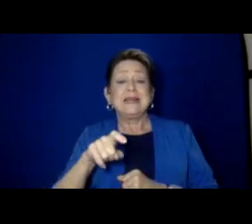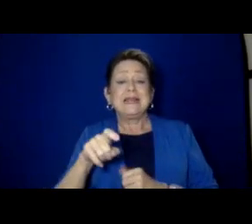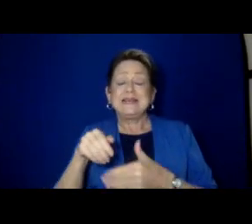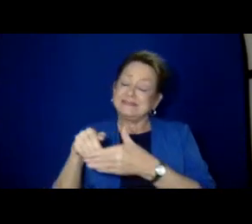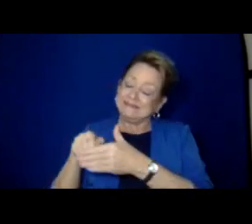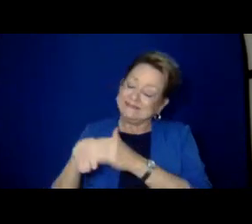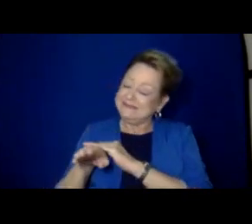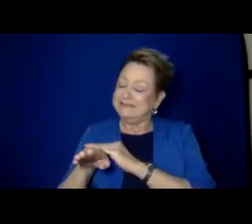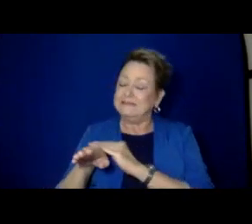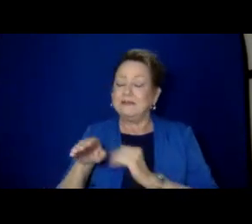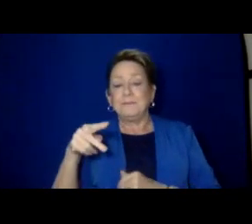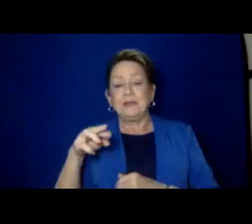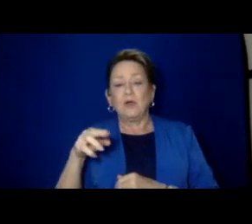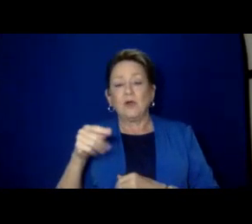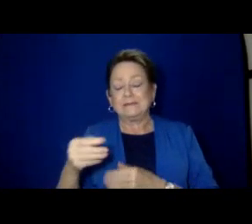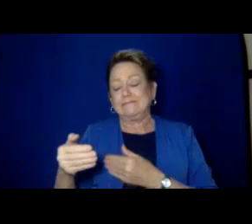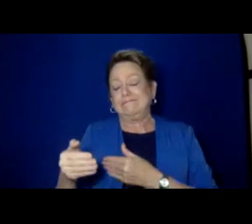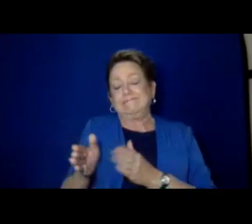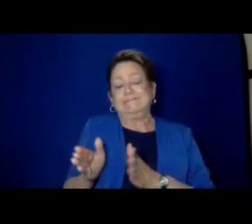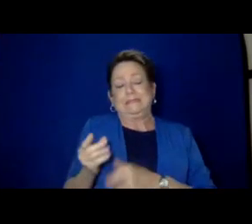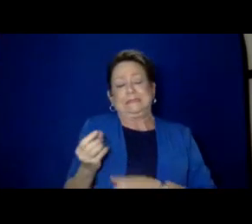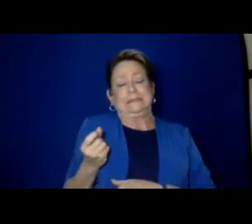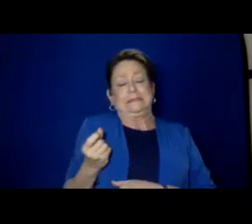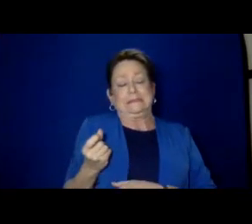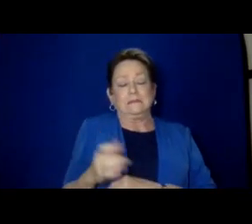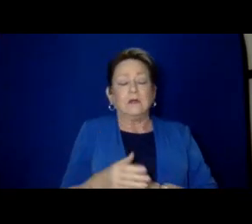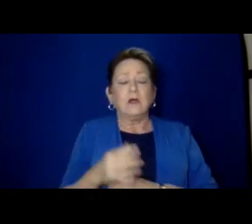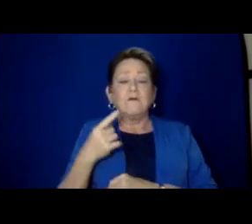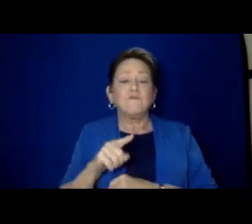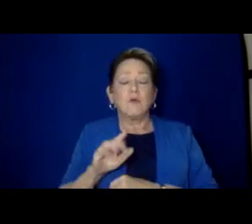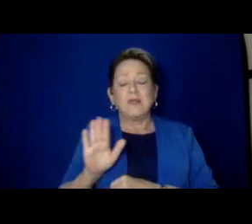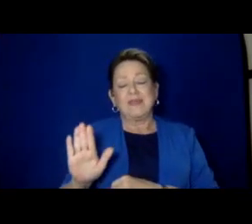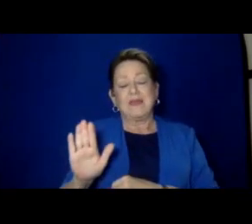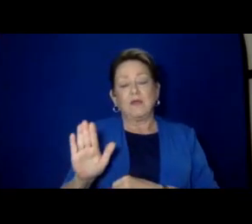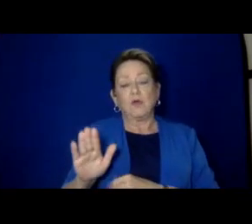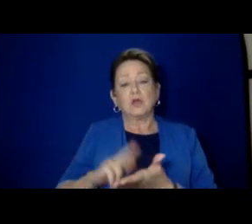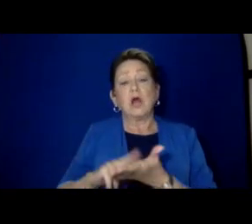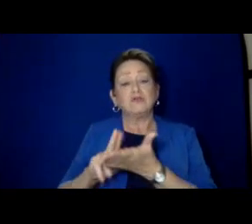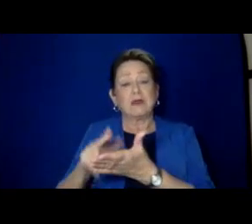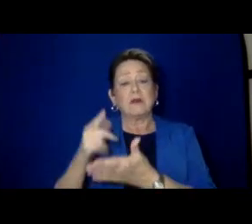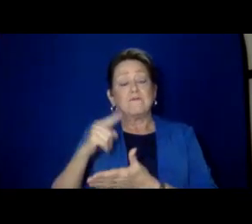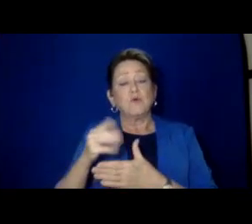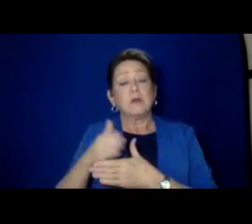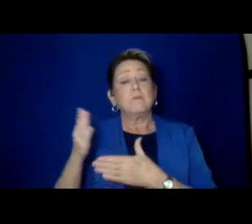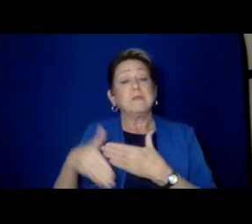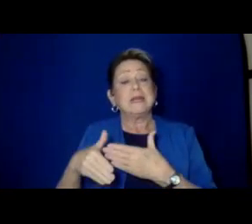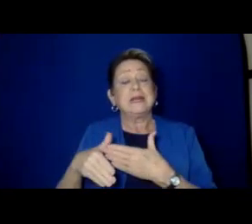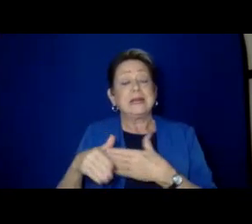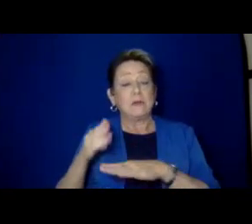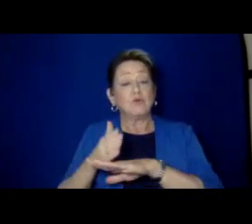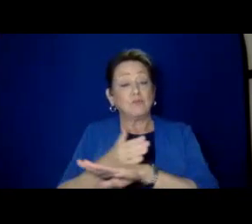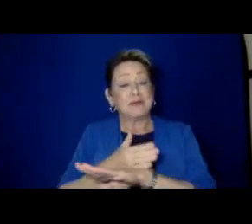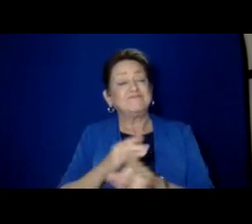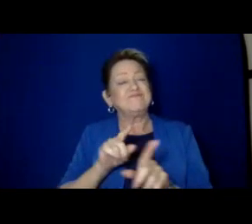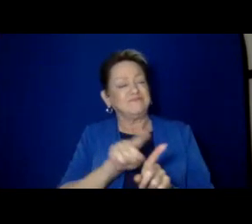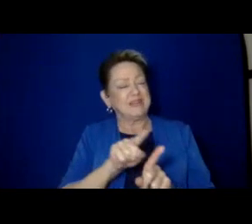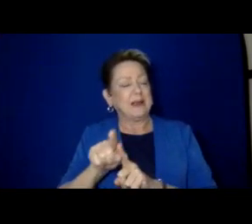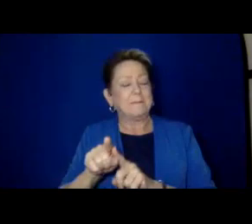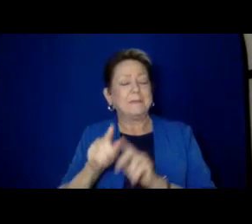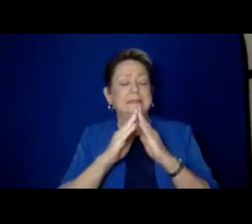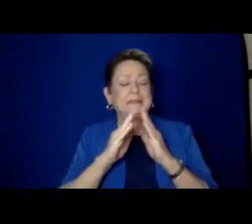of PRT property, approximately 82 square feet of property, for their contractor to complete the improvements. And then again, similar to the city